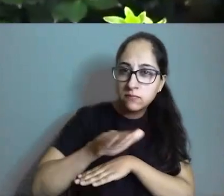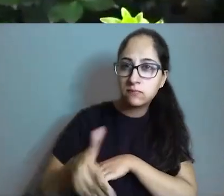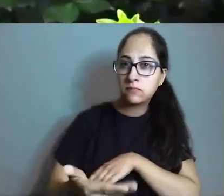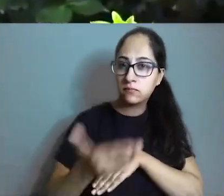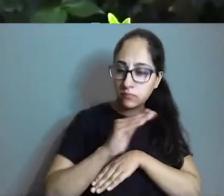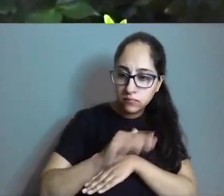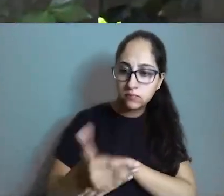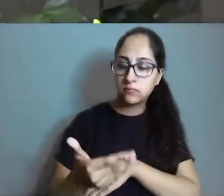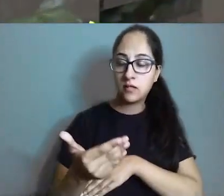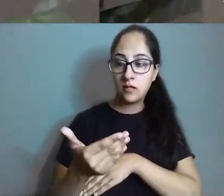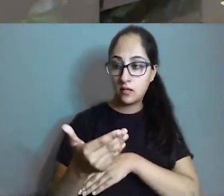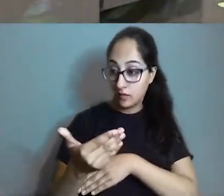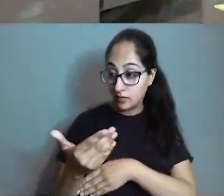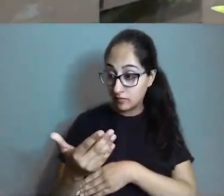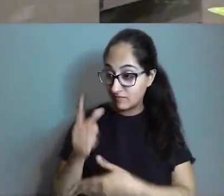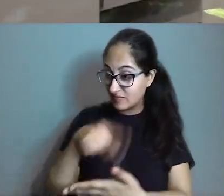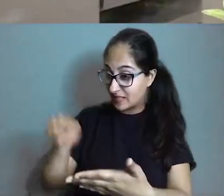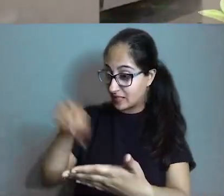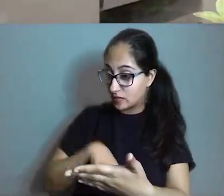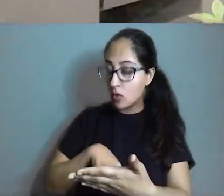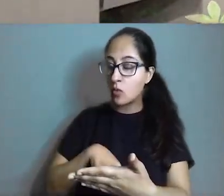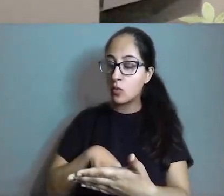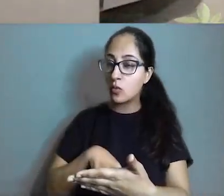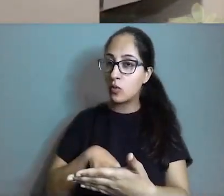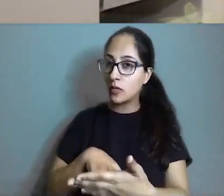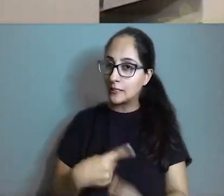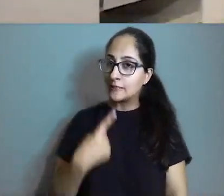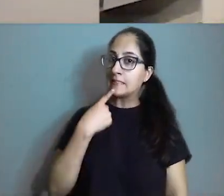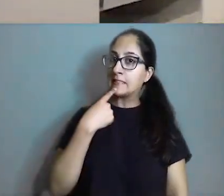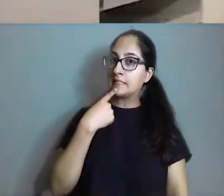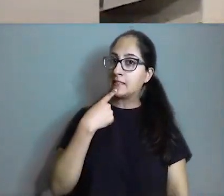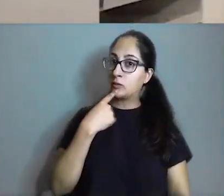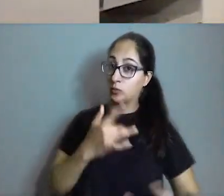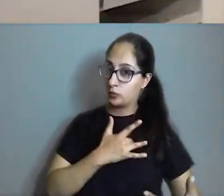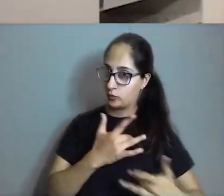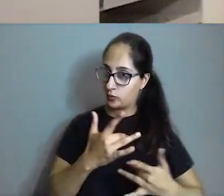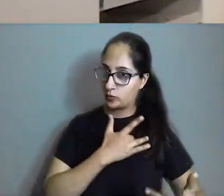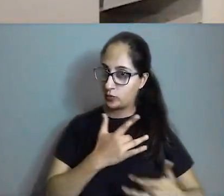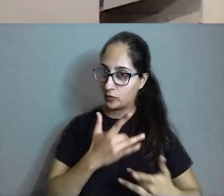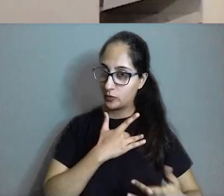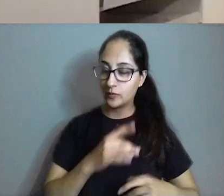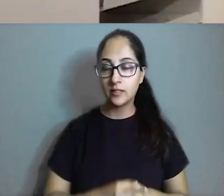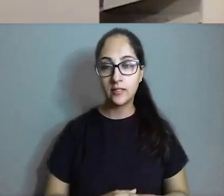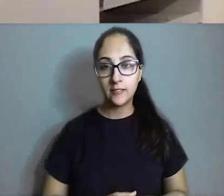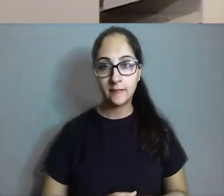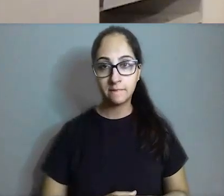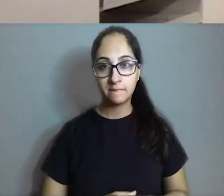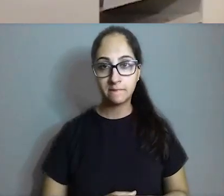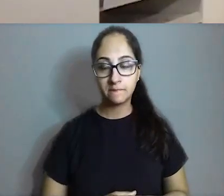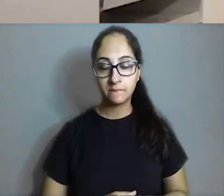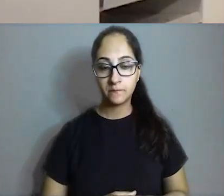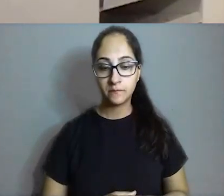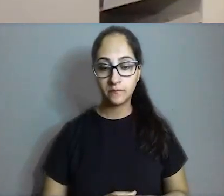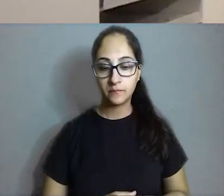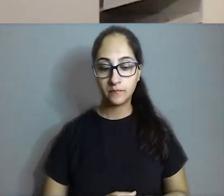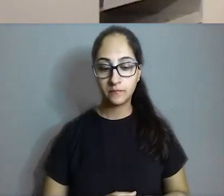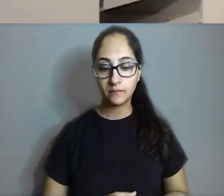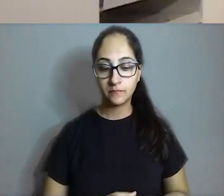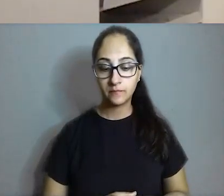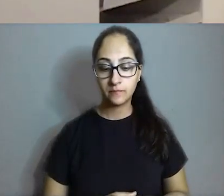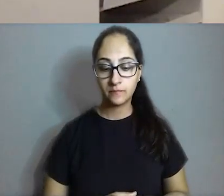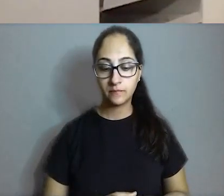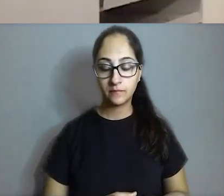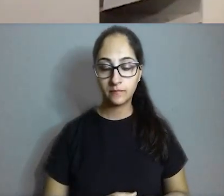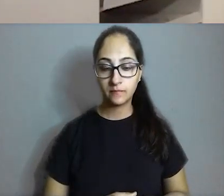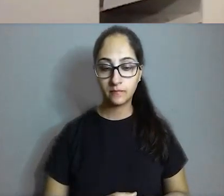that we might not be able to perform, and that our hard work might not see the light of day.